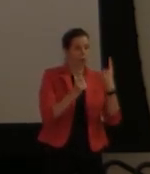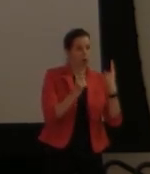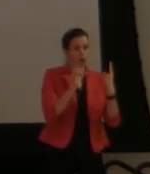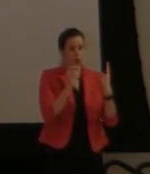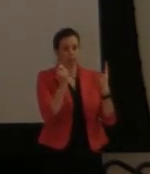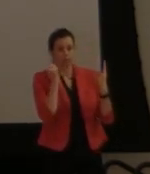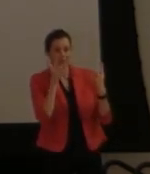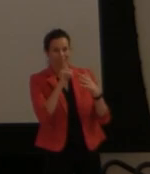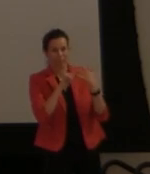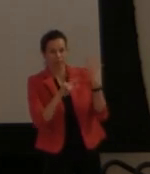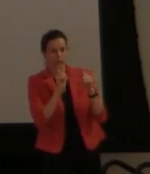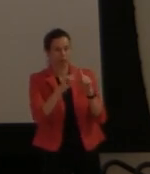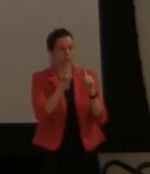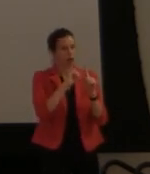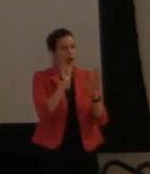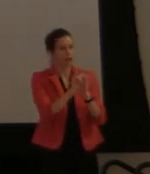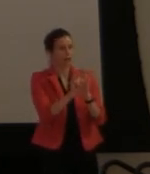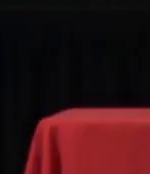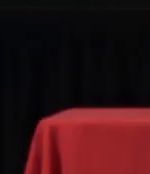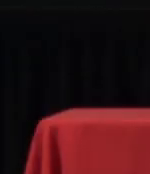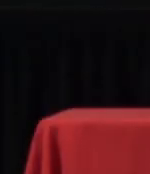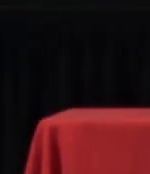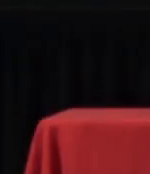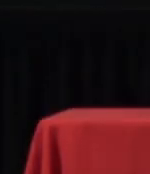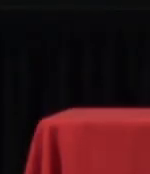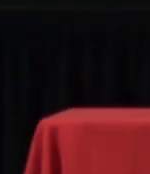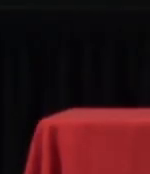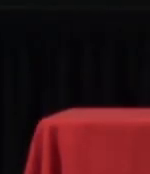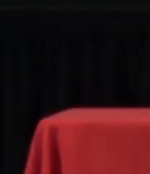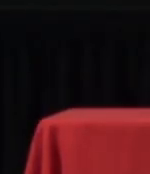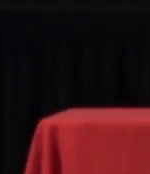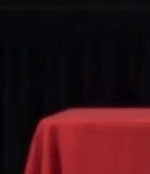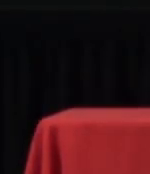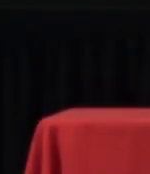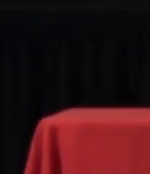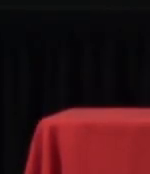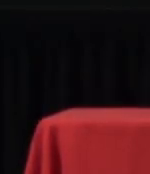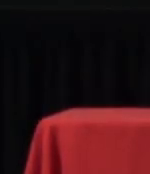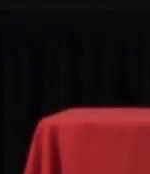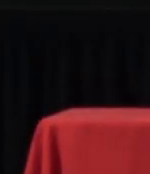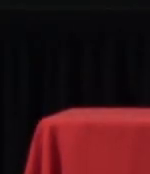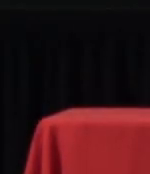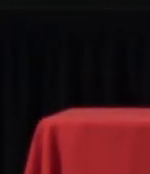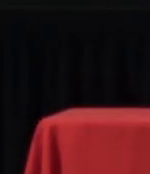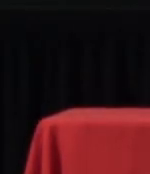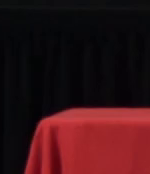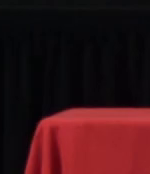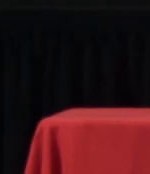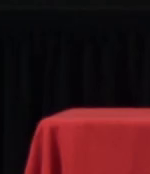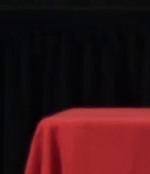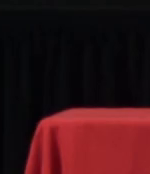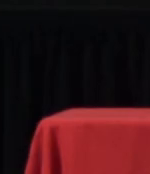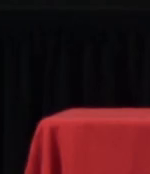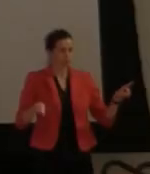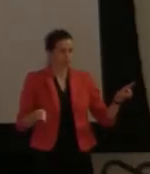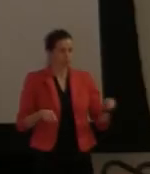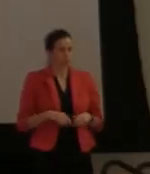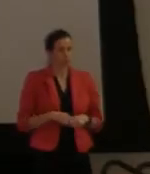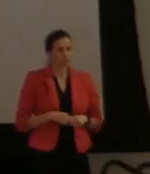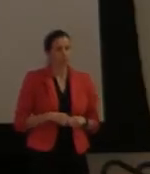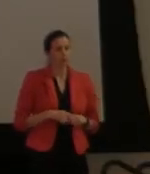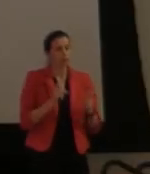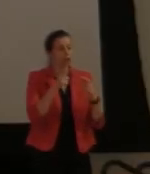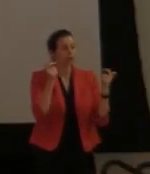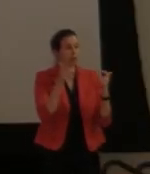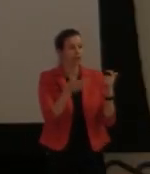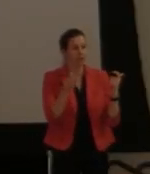those identities, and they don't all necessarily line up. So the big take home from this is,